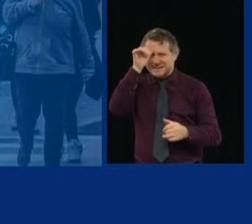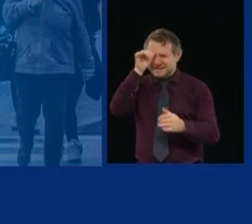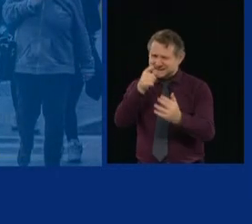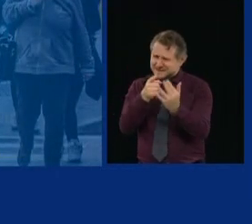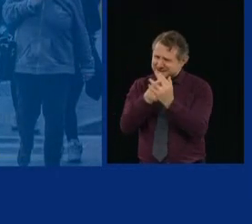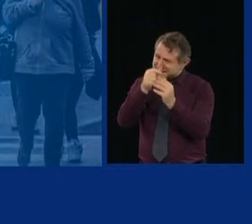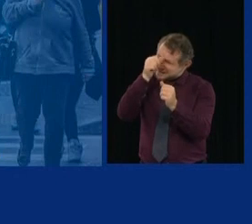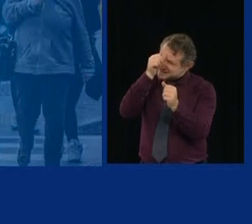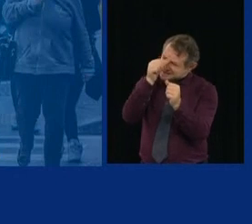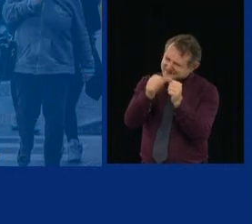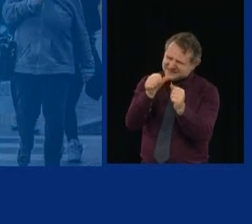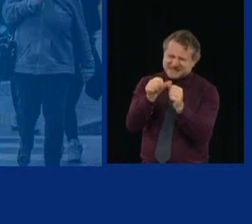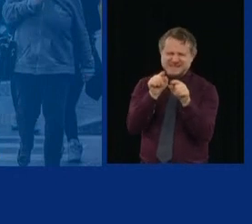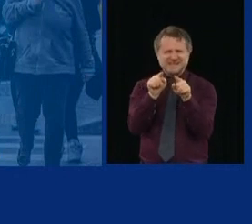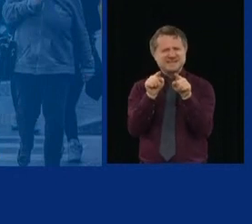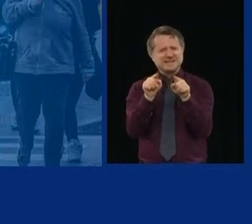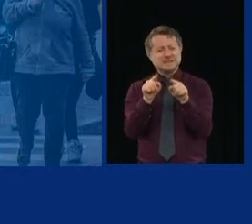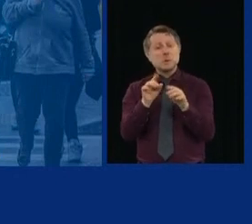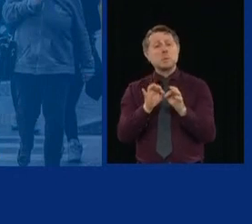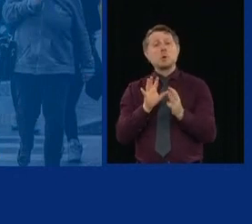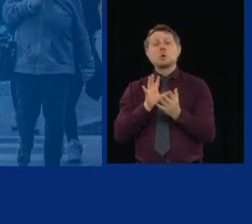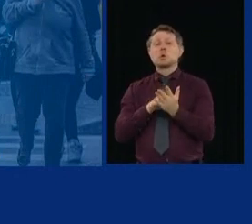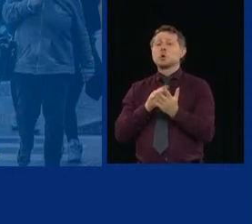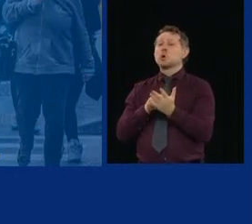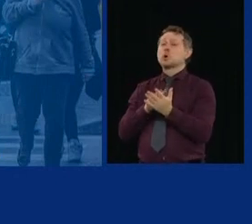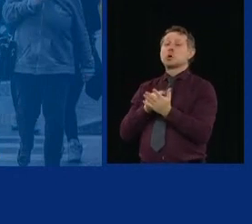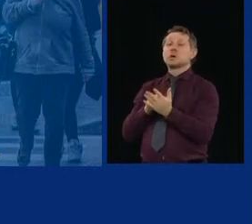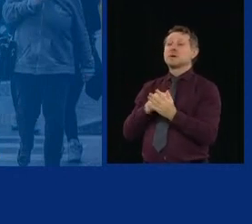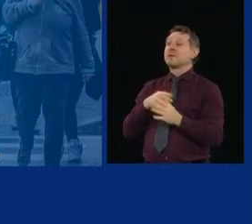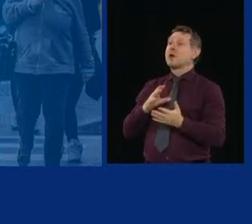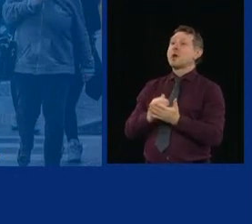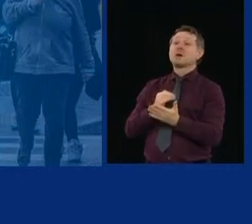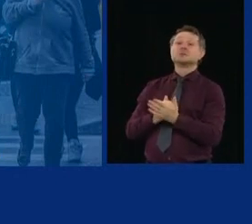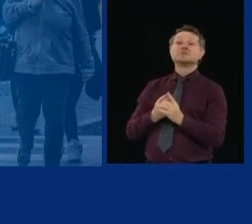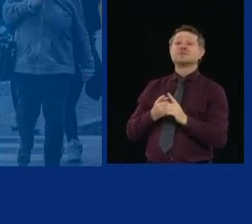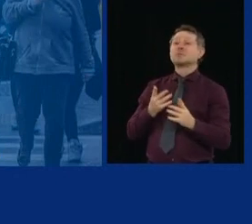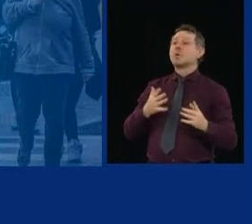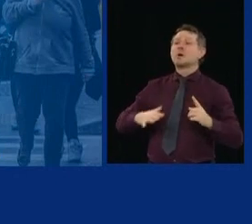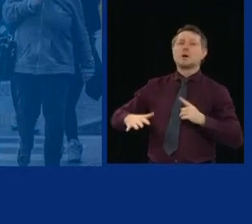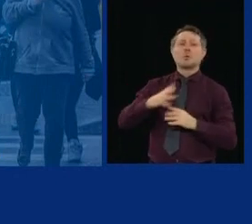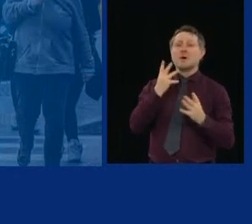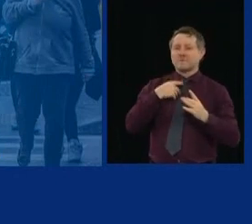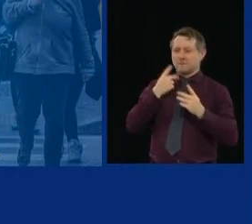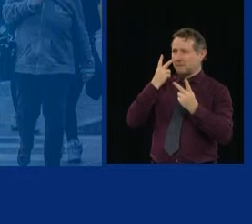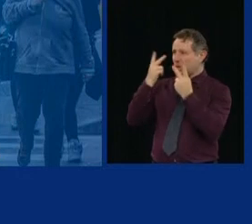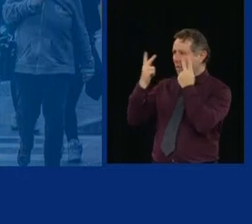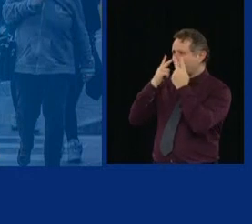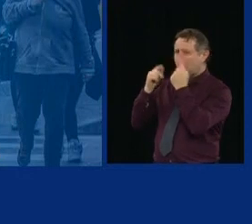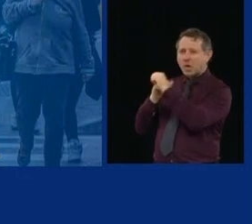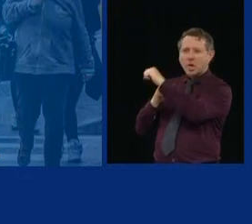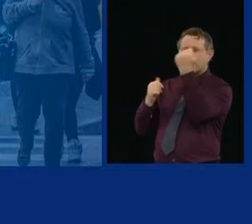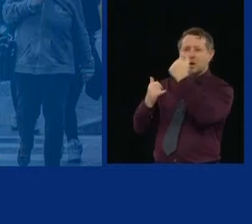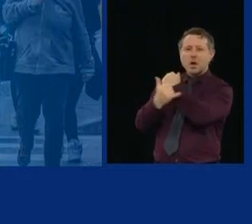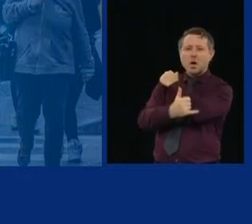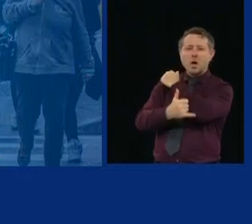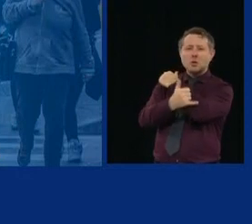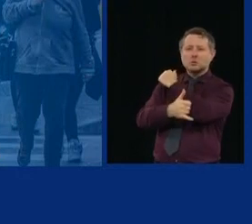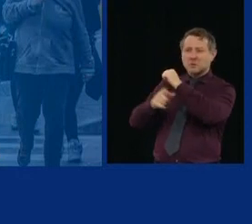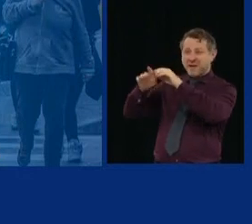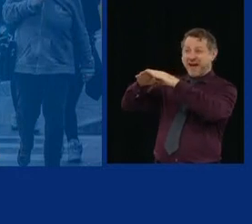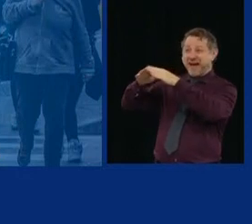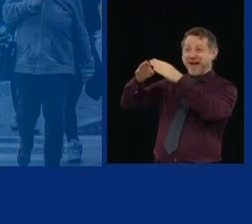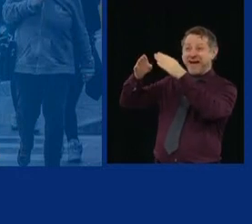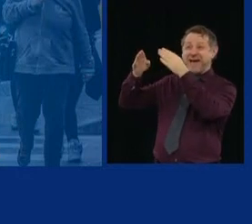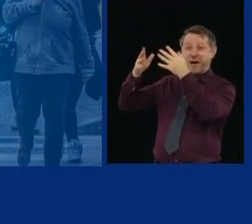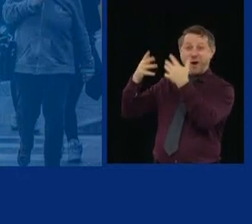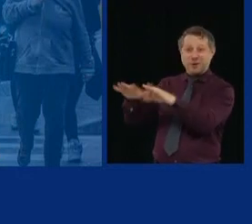Remember, learn from the lessons that are around us. We've seen other countries open.